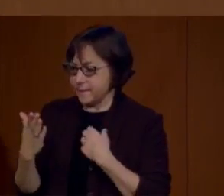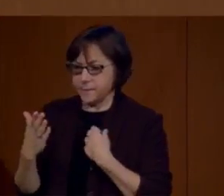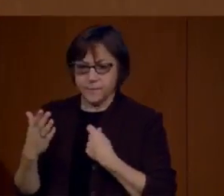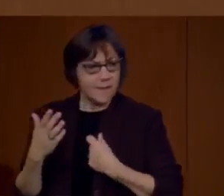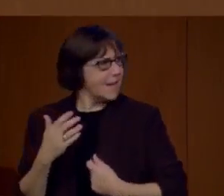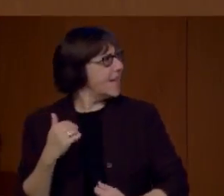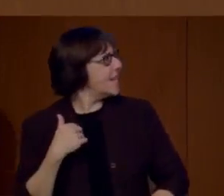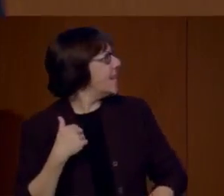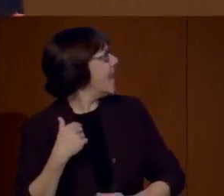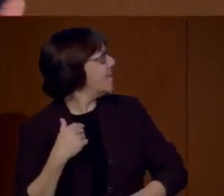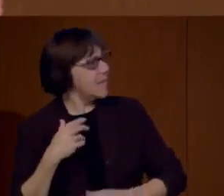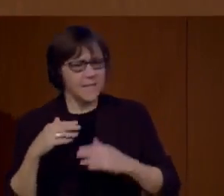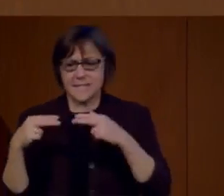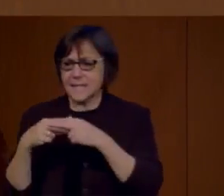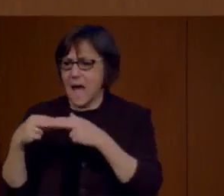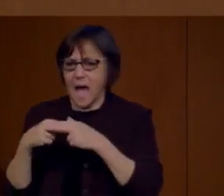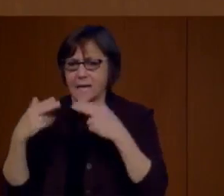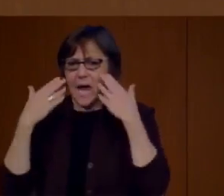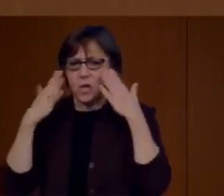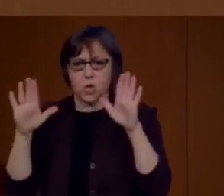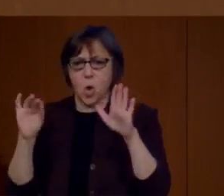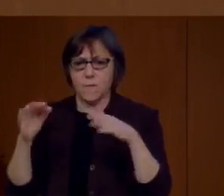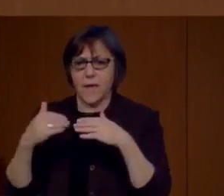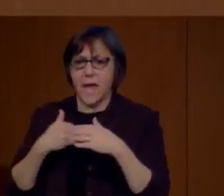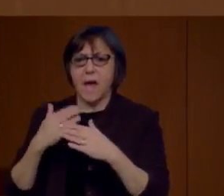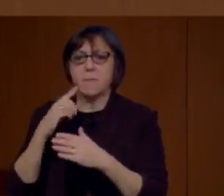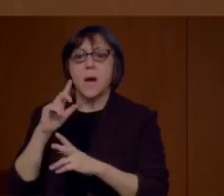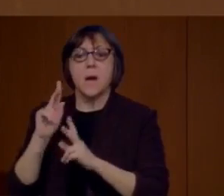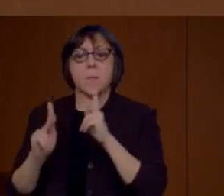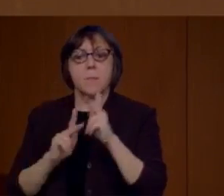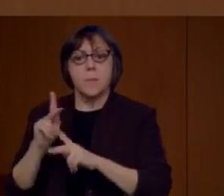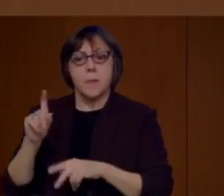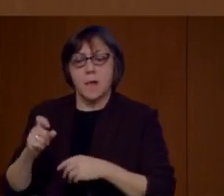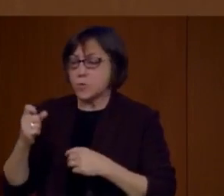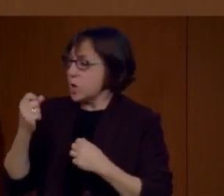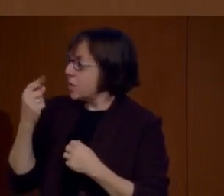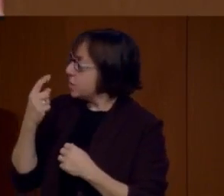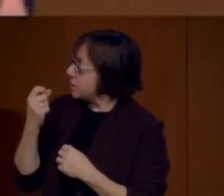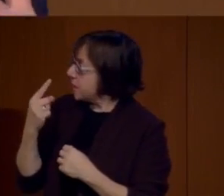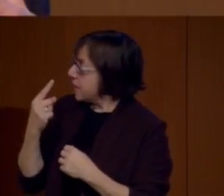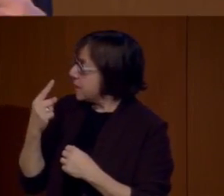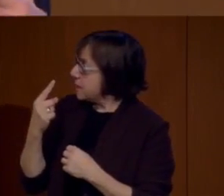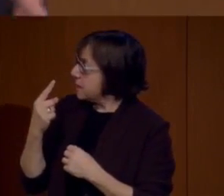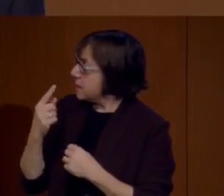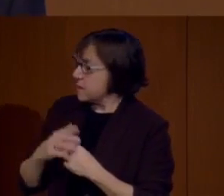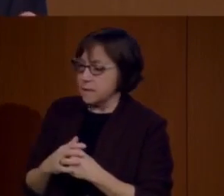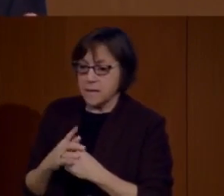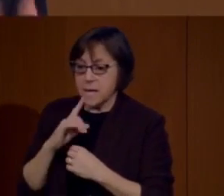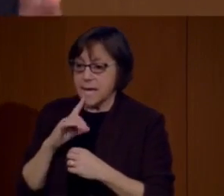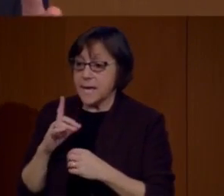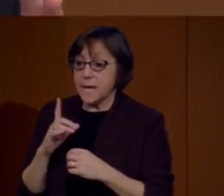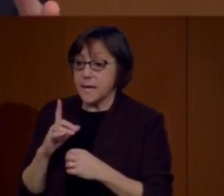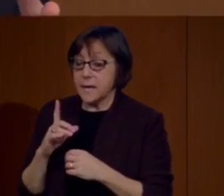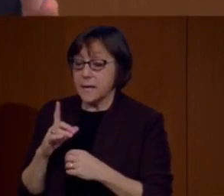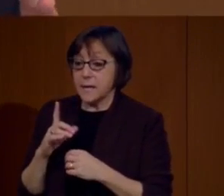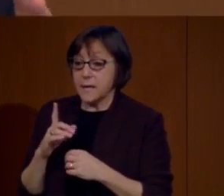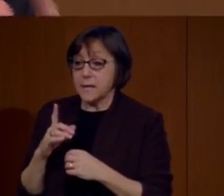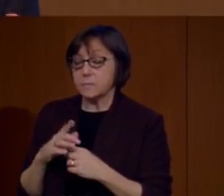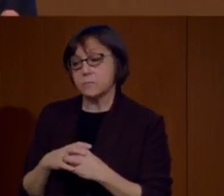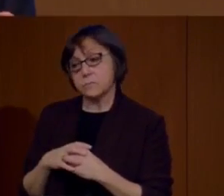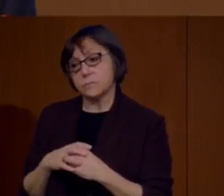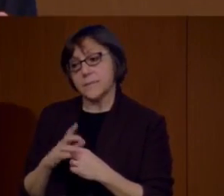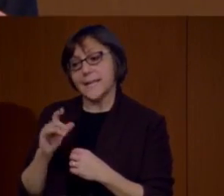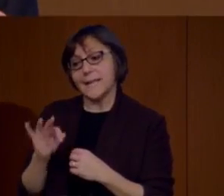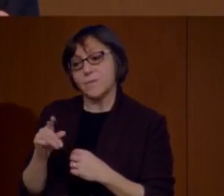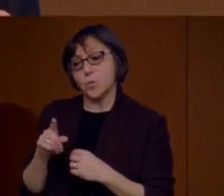if they got that slide or not, but a lot of times people have to understand that in doing something that